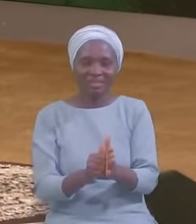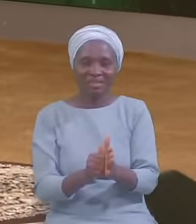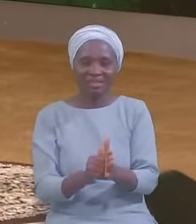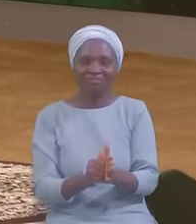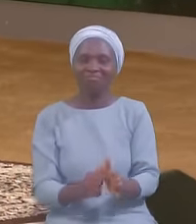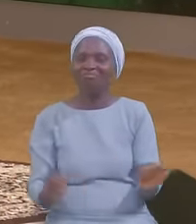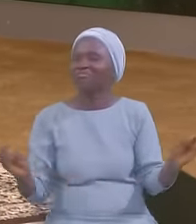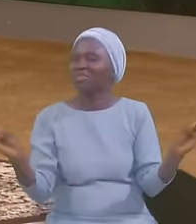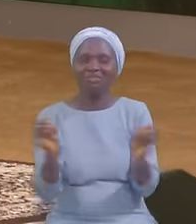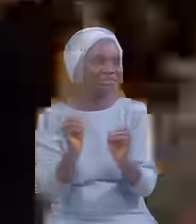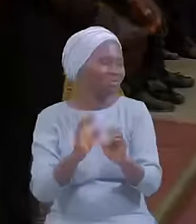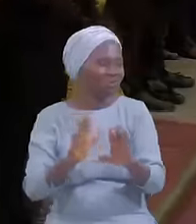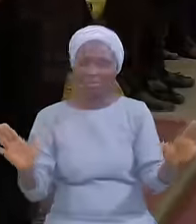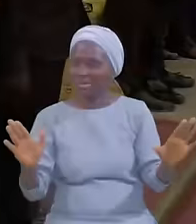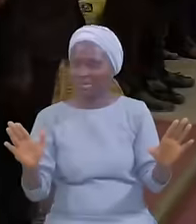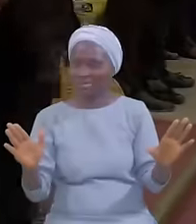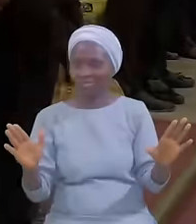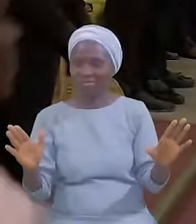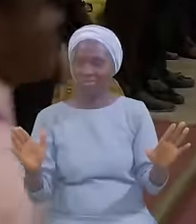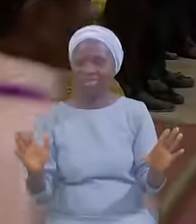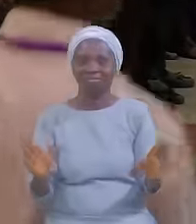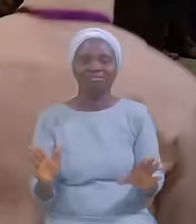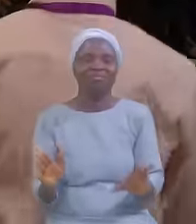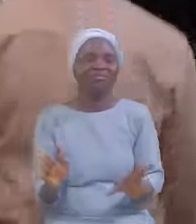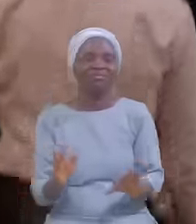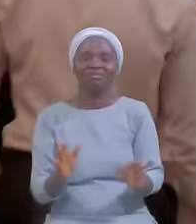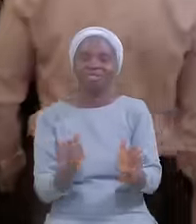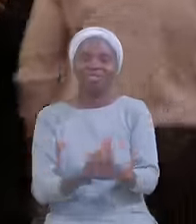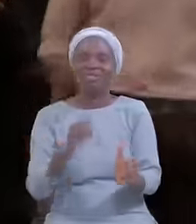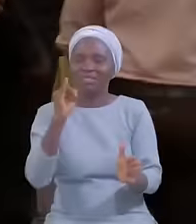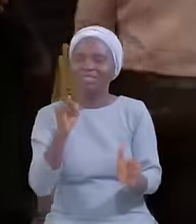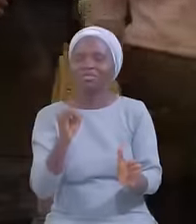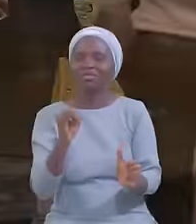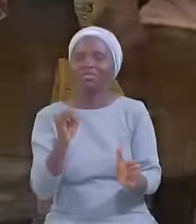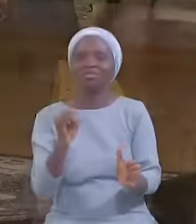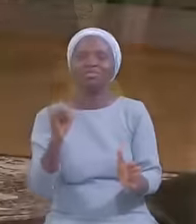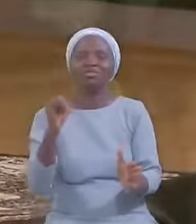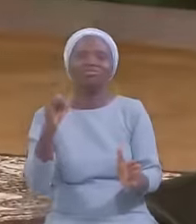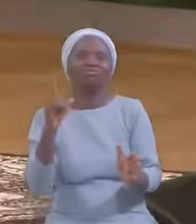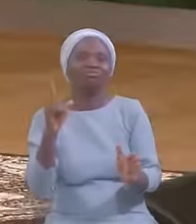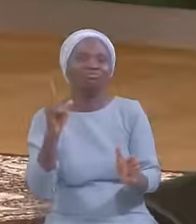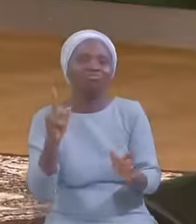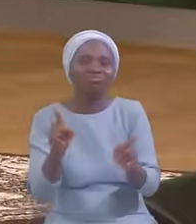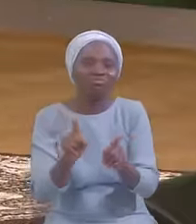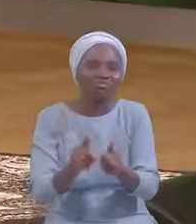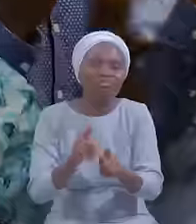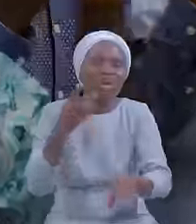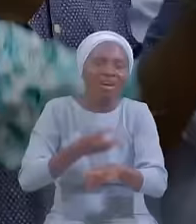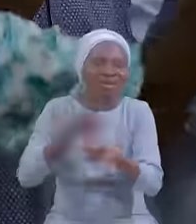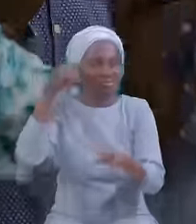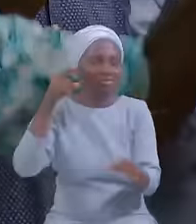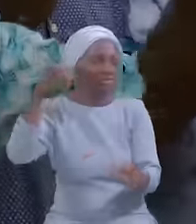absolutely nothing, is impossible to your heart. Something great is coming in your life.